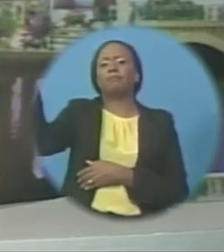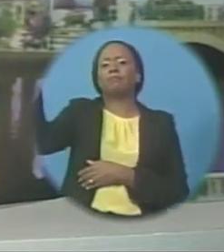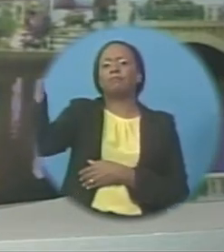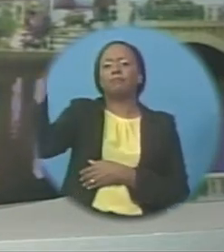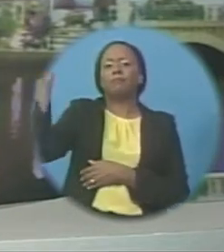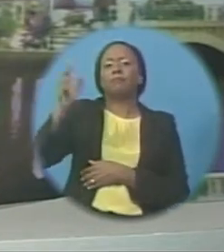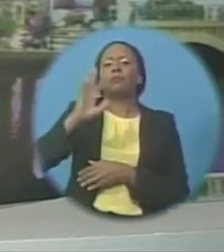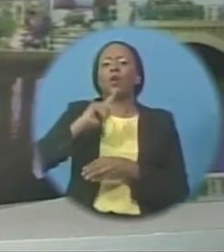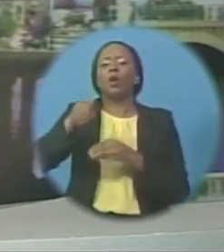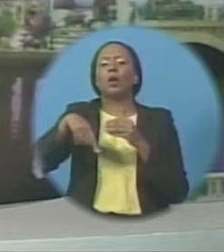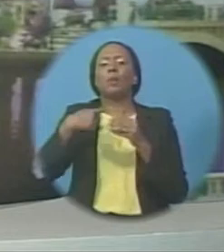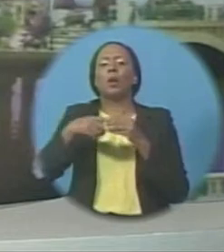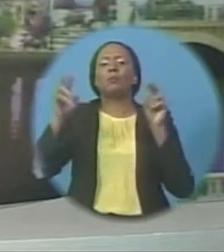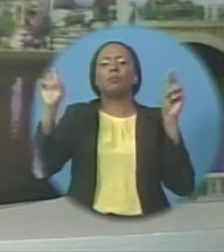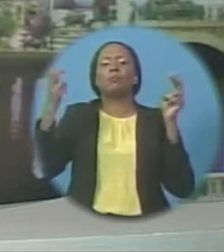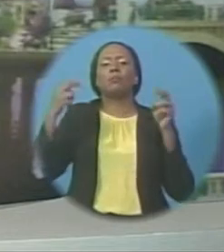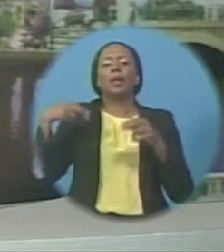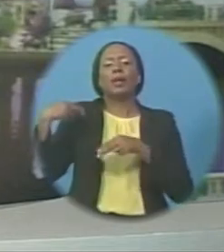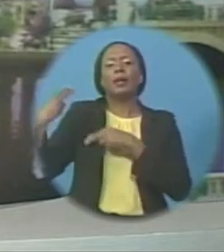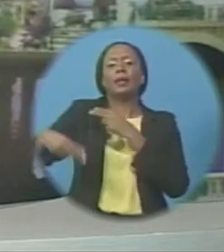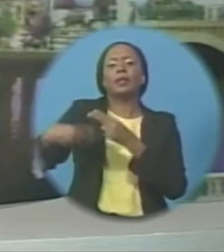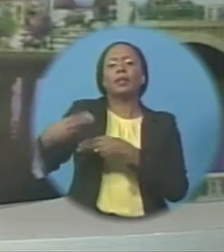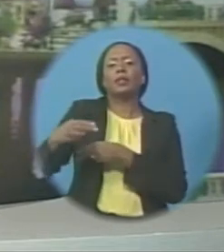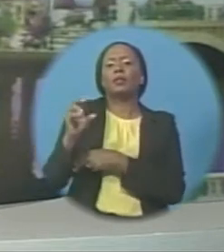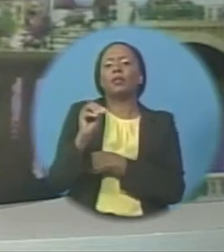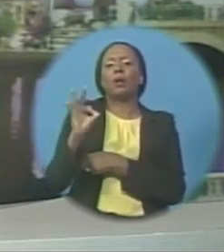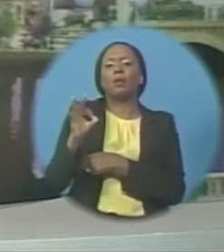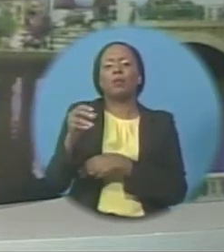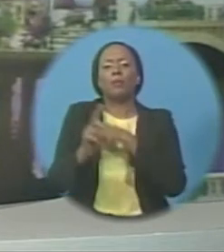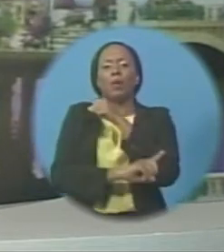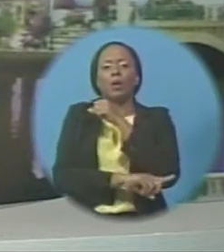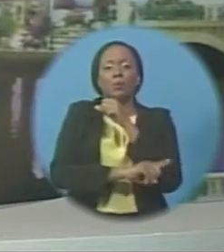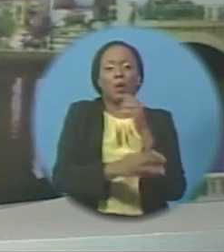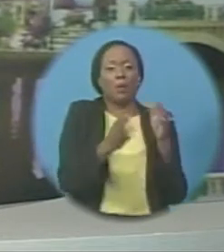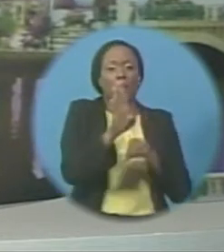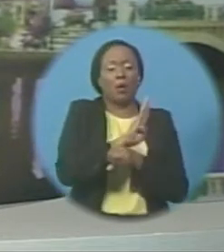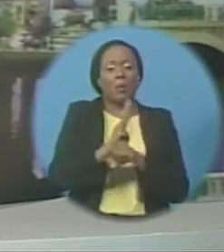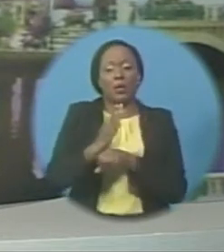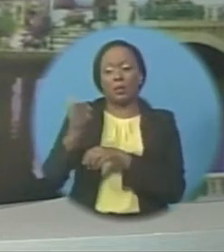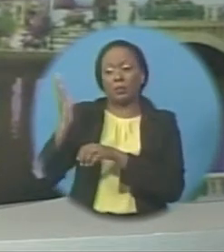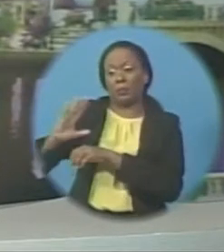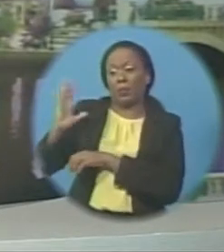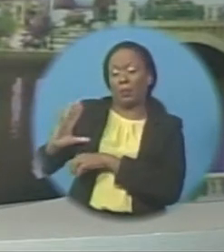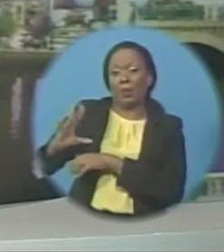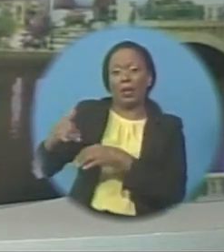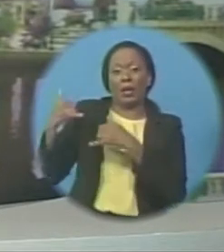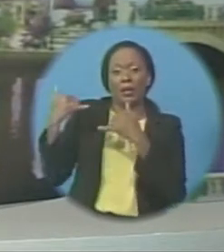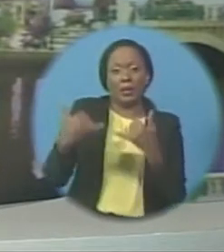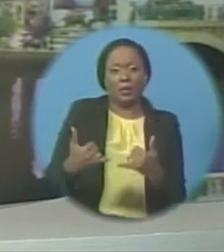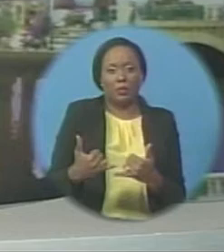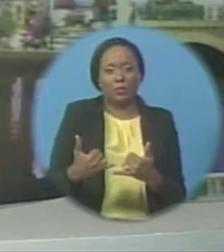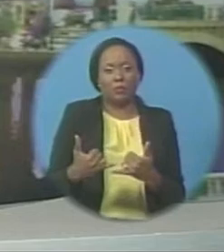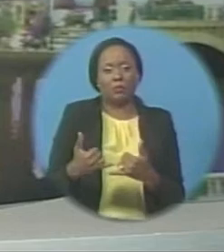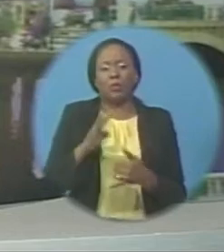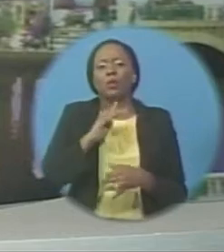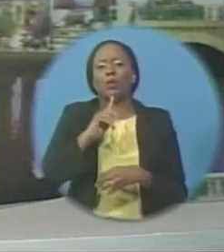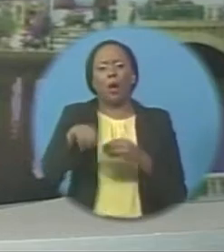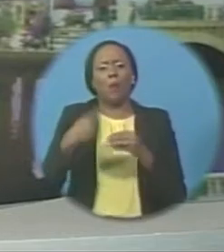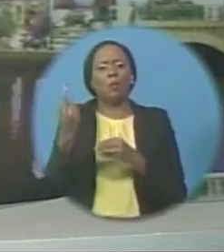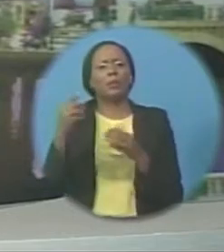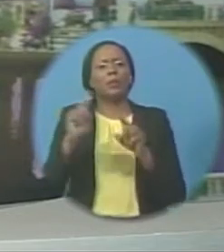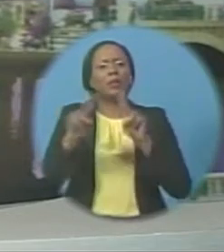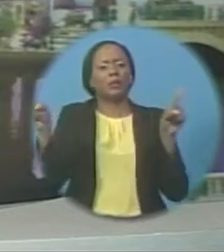lecture entitled The History of Punishment in Barbados, Then and Now. She spoke of an unfamiliar tool, the